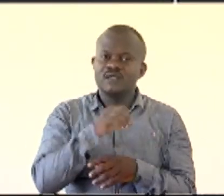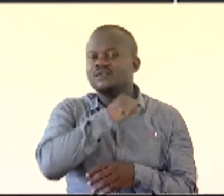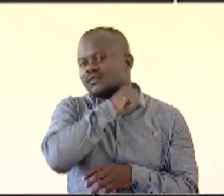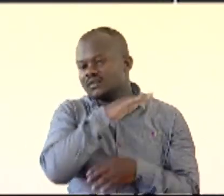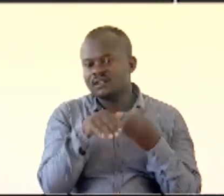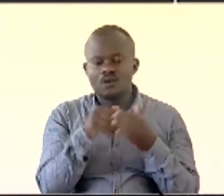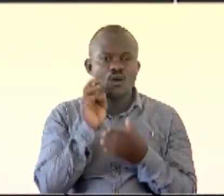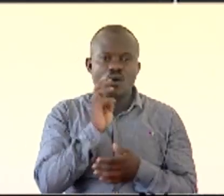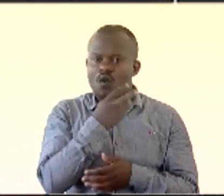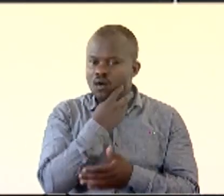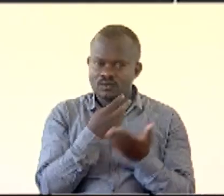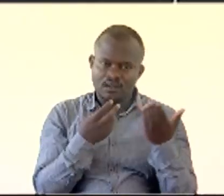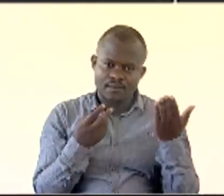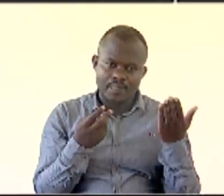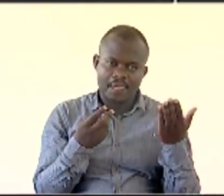contaminate water.